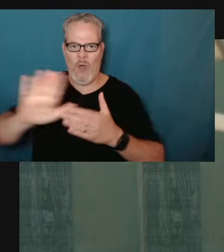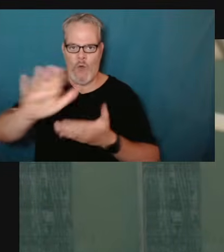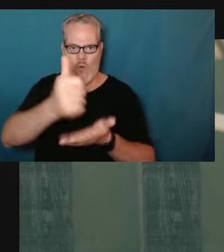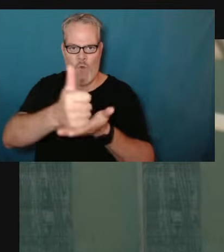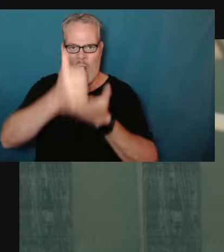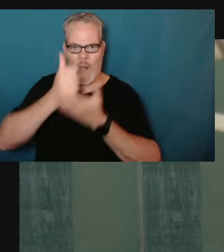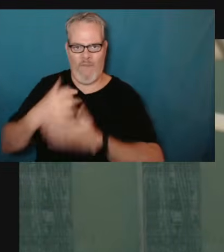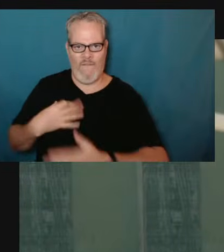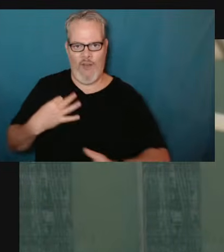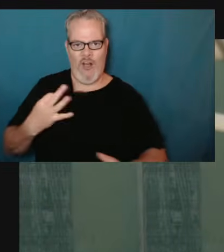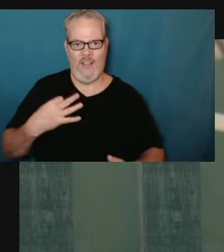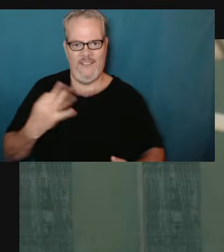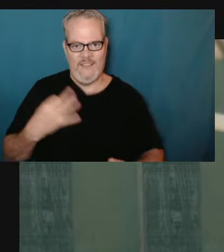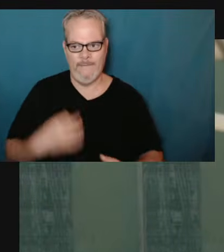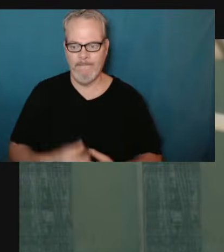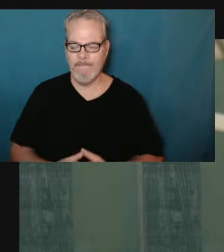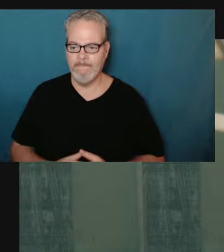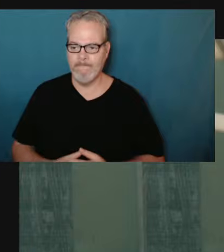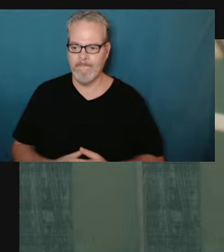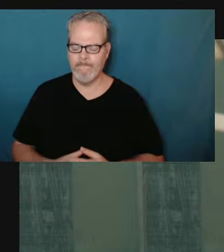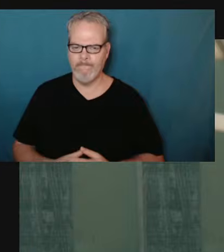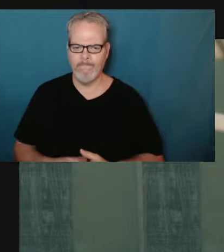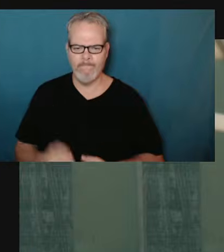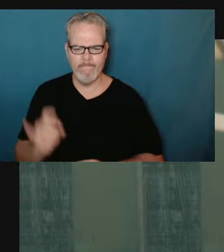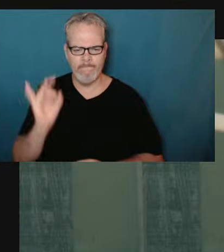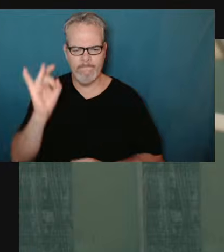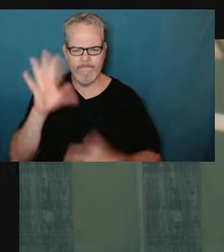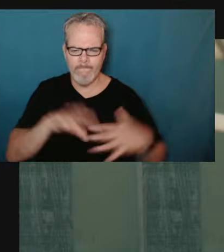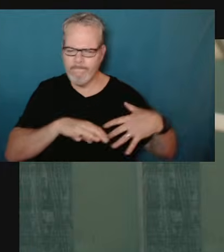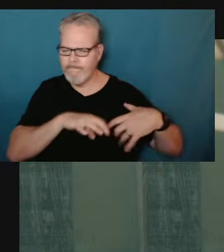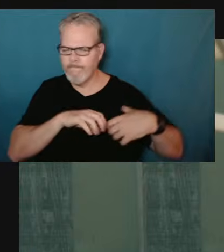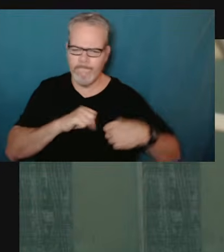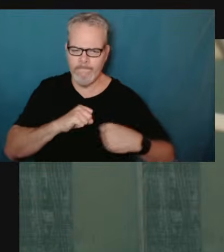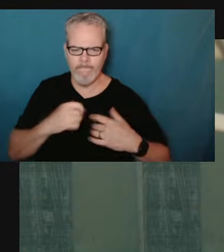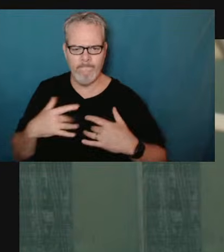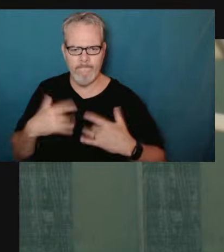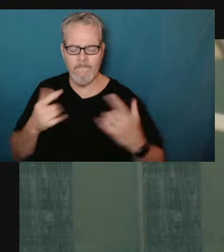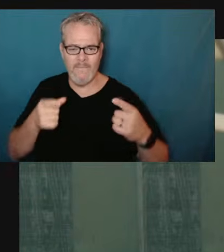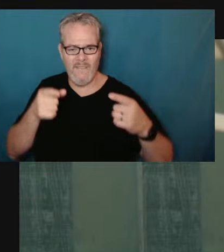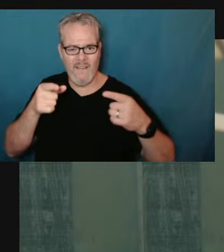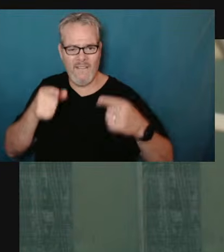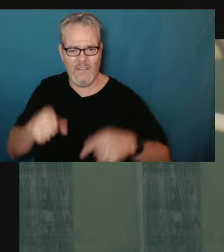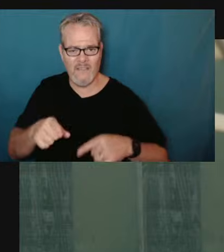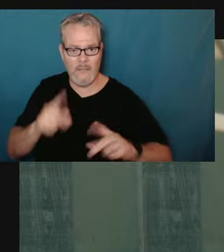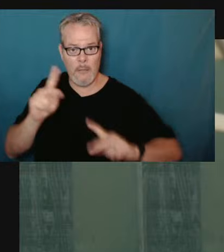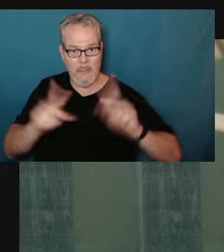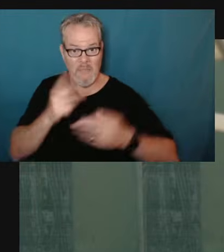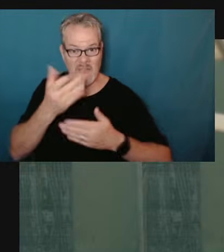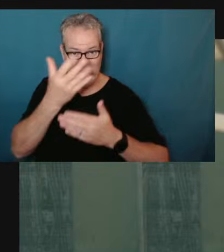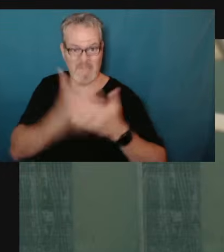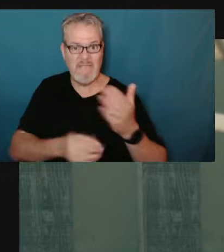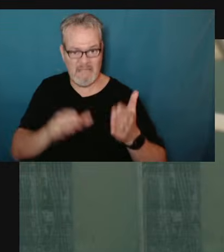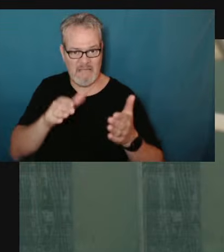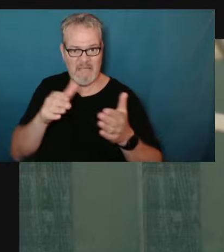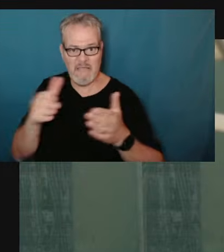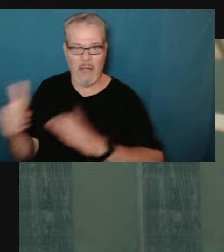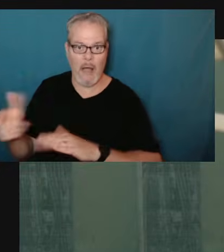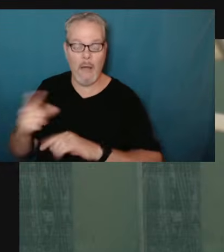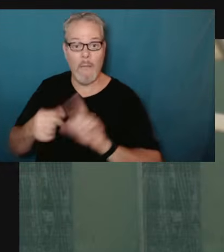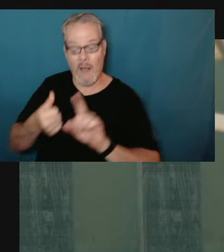So it was a tragic event in that lives were lost, but it was an event that, based on the